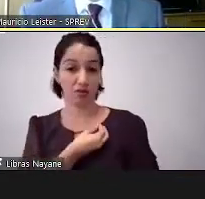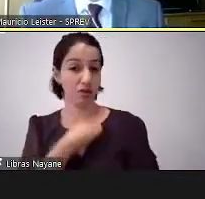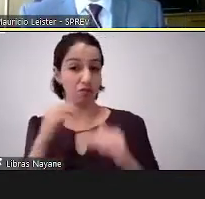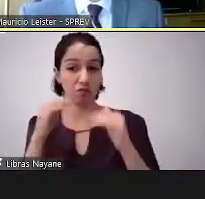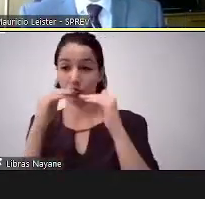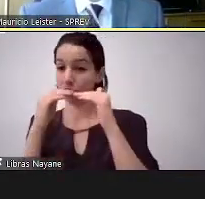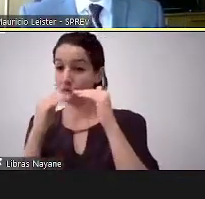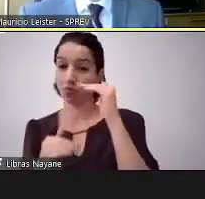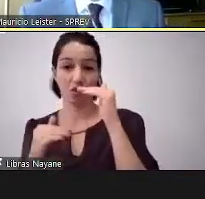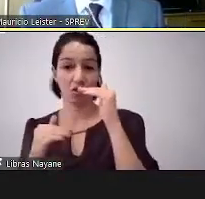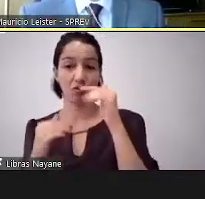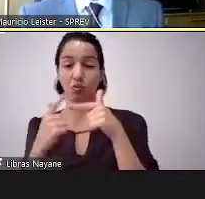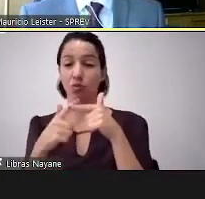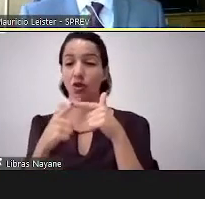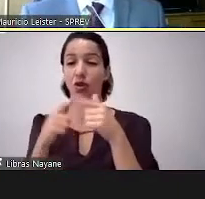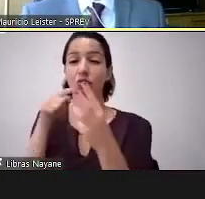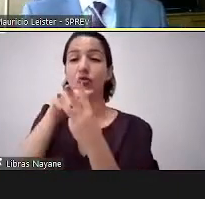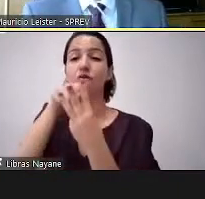standard